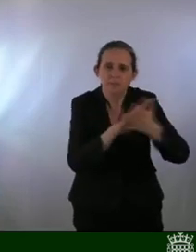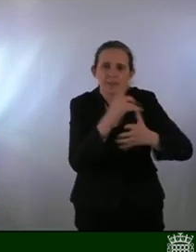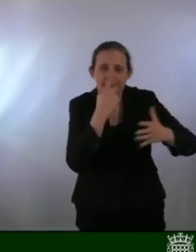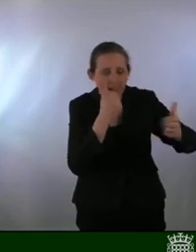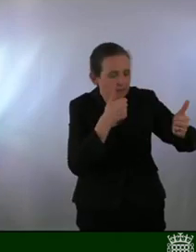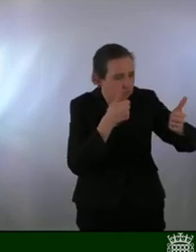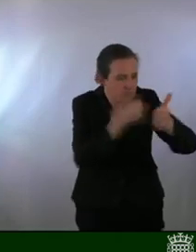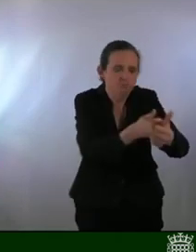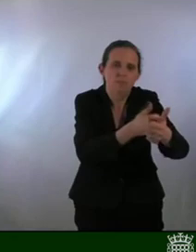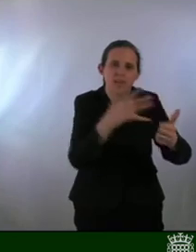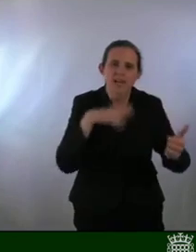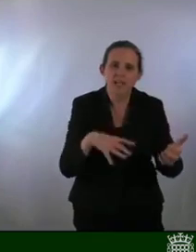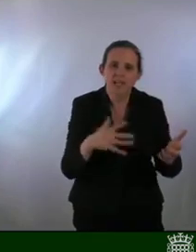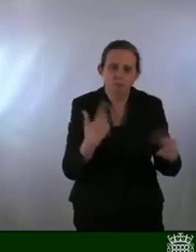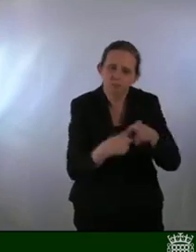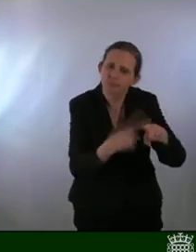have the help they need without delay?